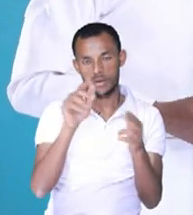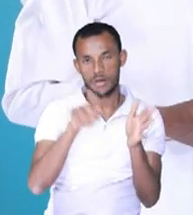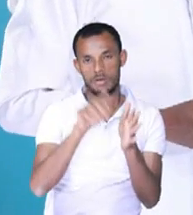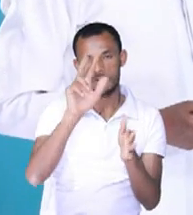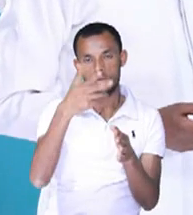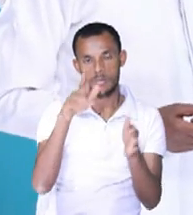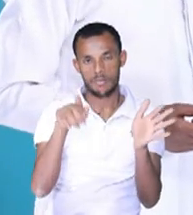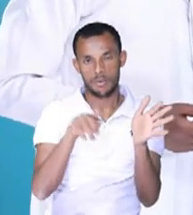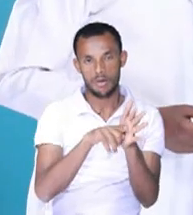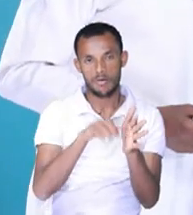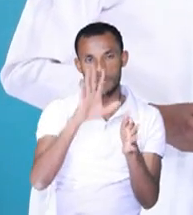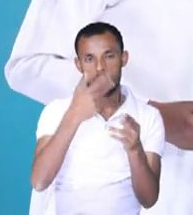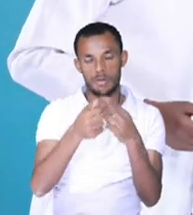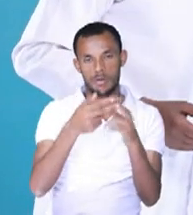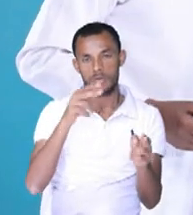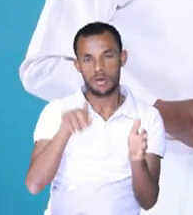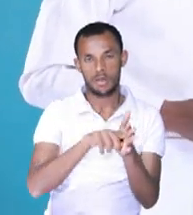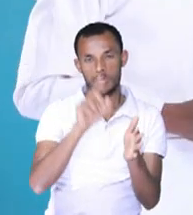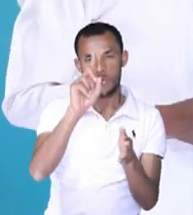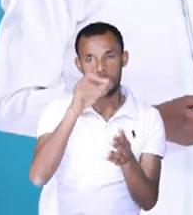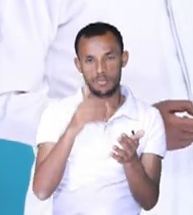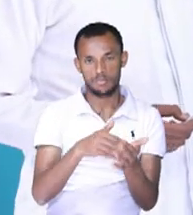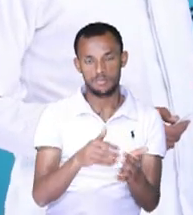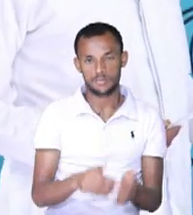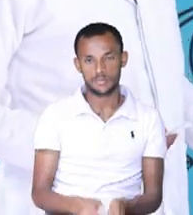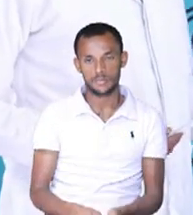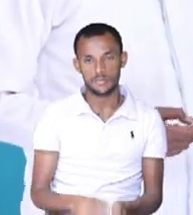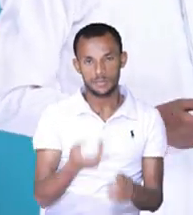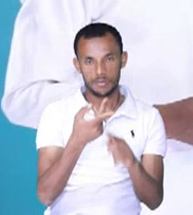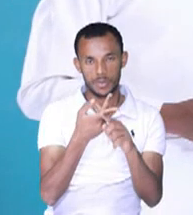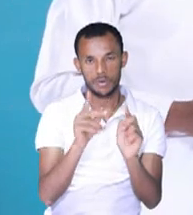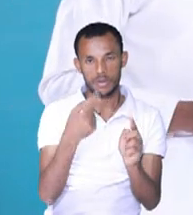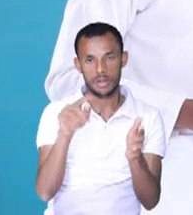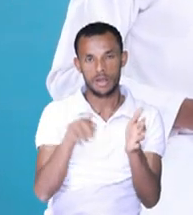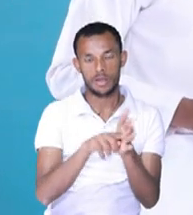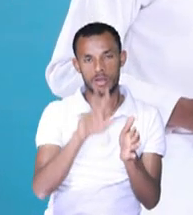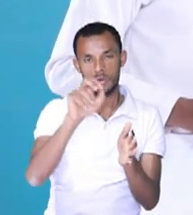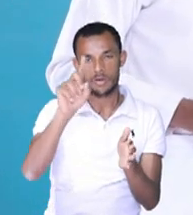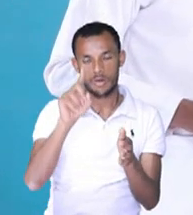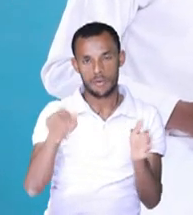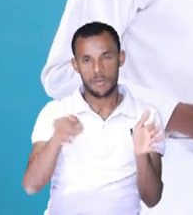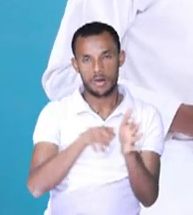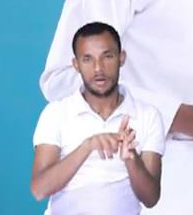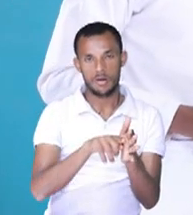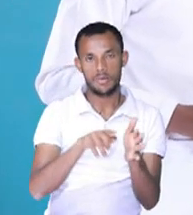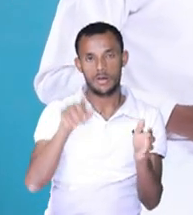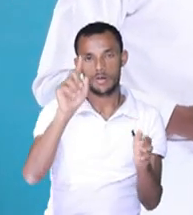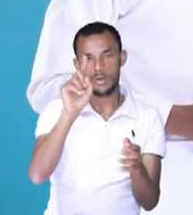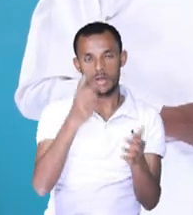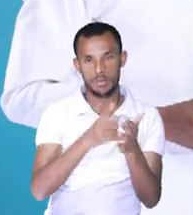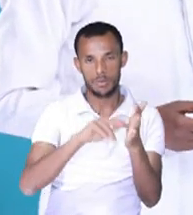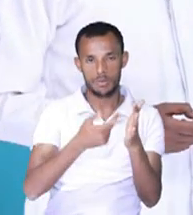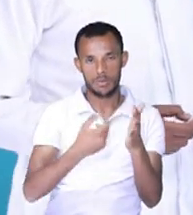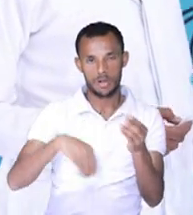3 minus 5 times negative 1 again. But negative 21 minus 1, it was